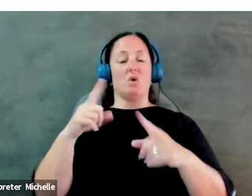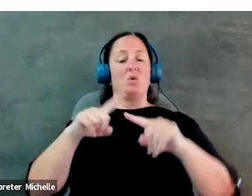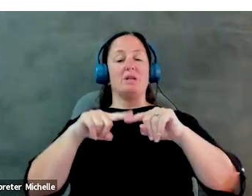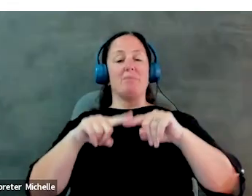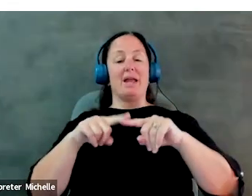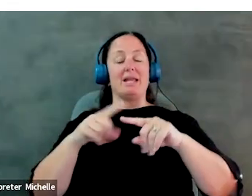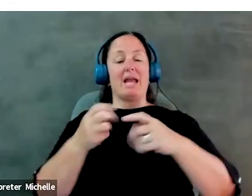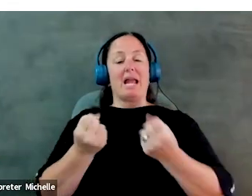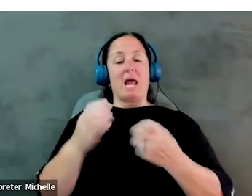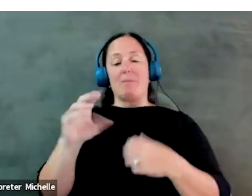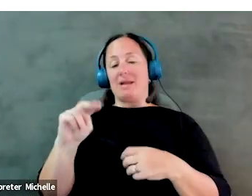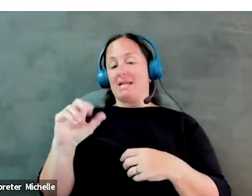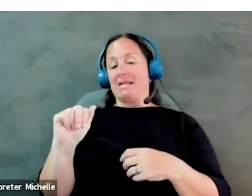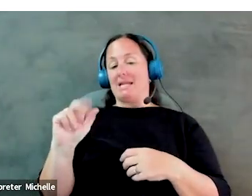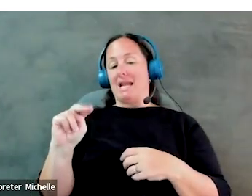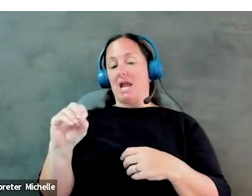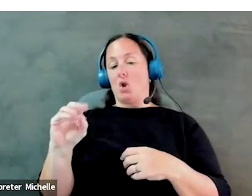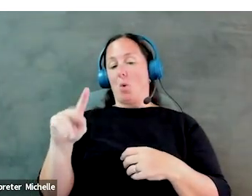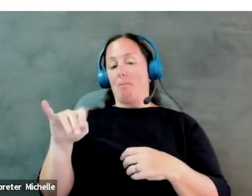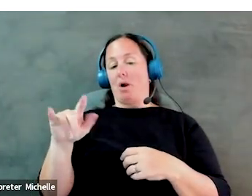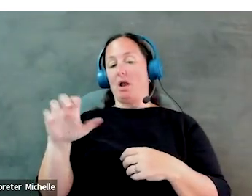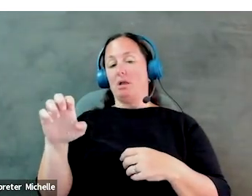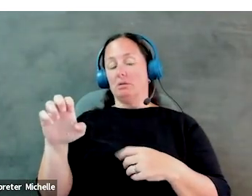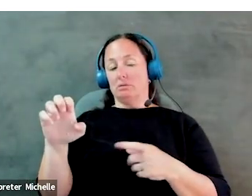that depending on the nanoparticle